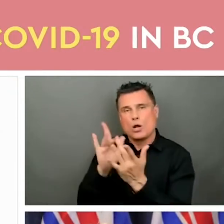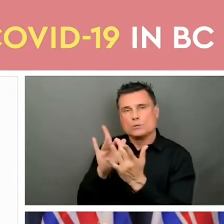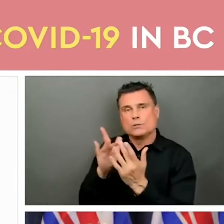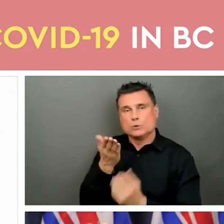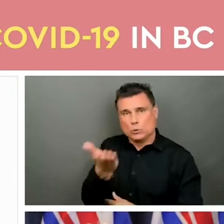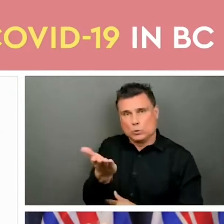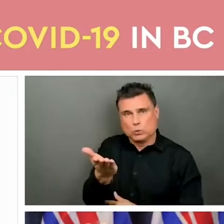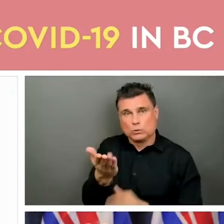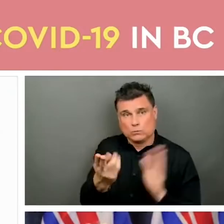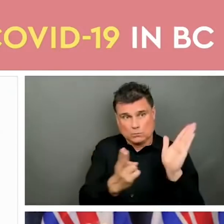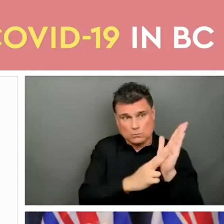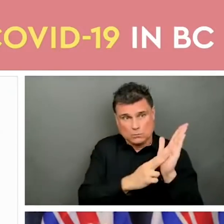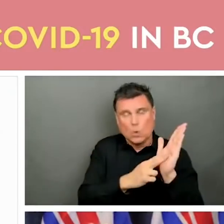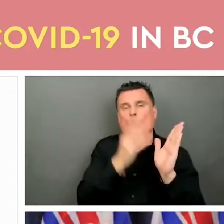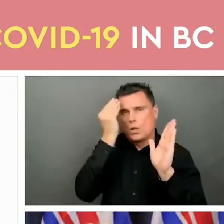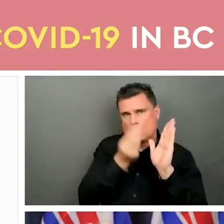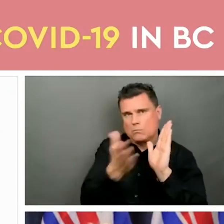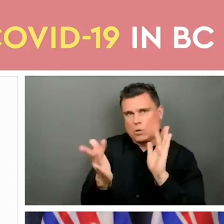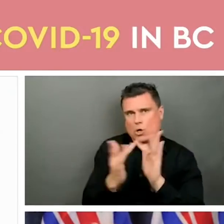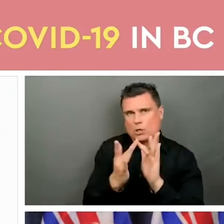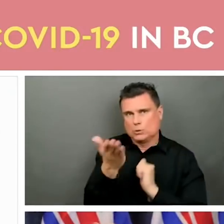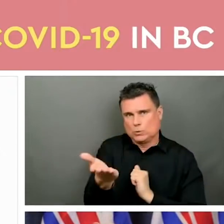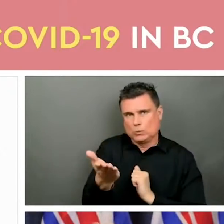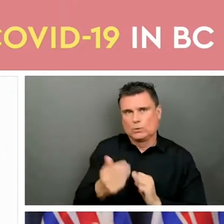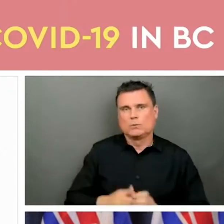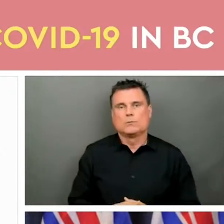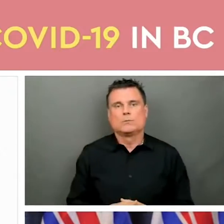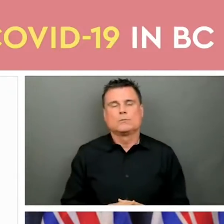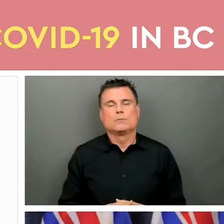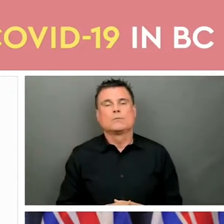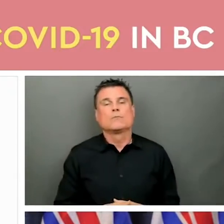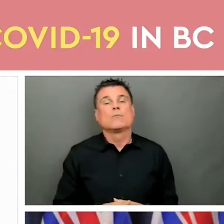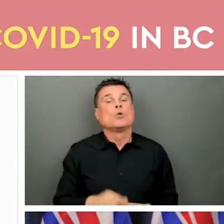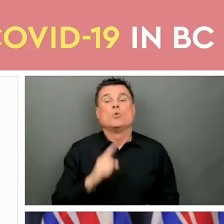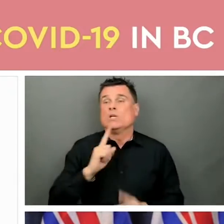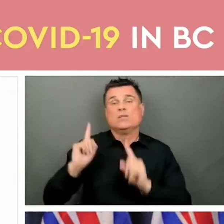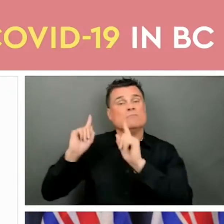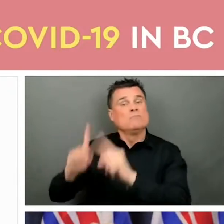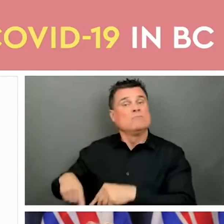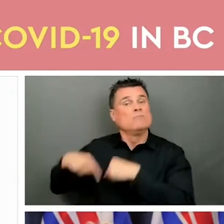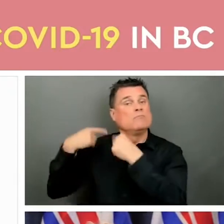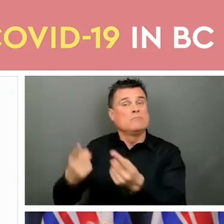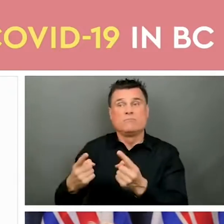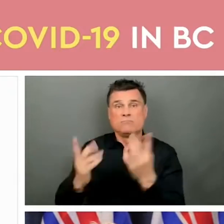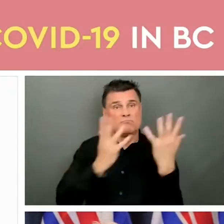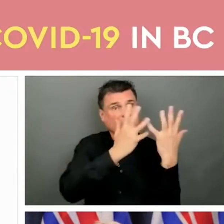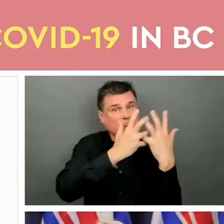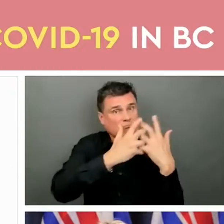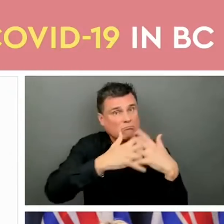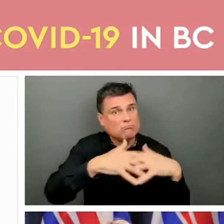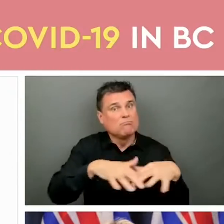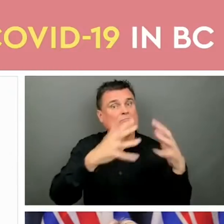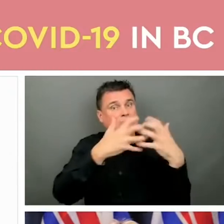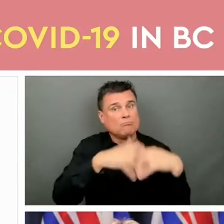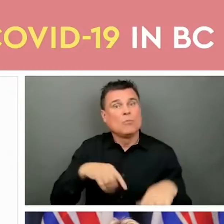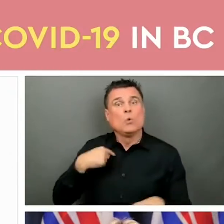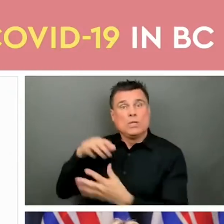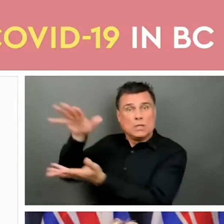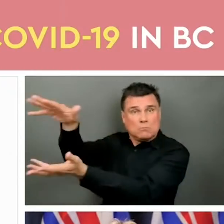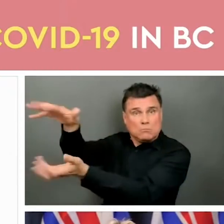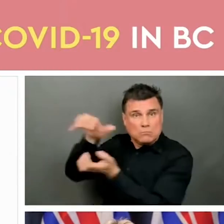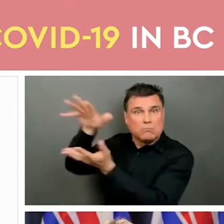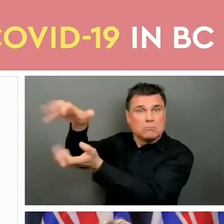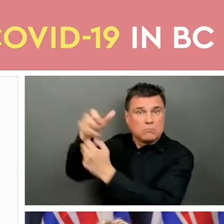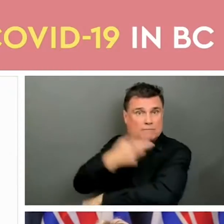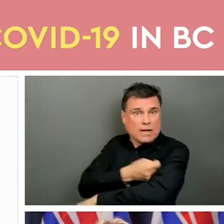per week across this province, using up all the vaccine that we have as it arrives. And that will continue. And that's